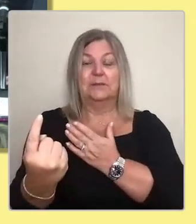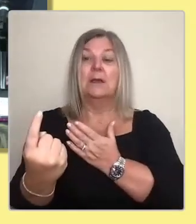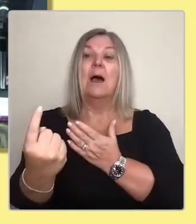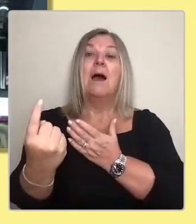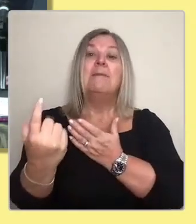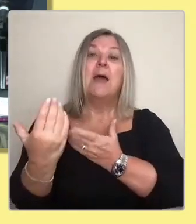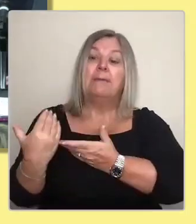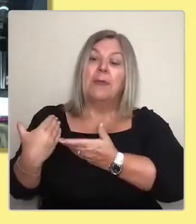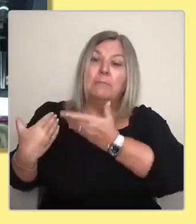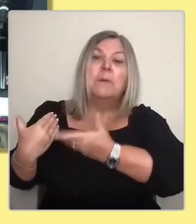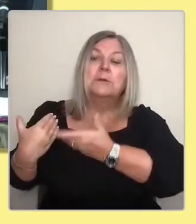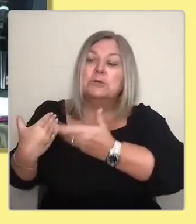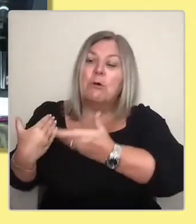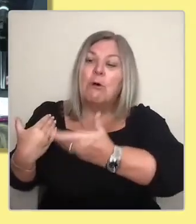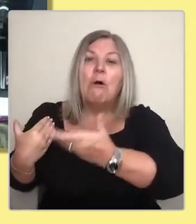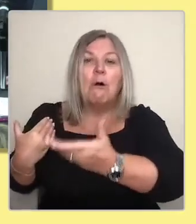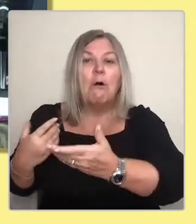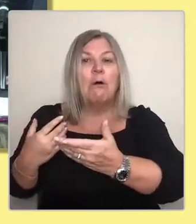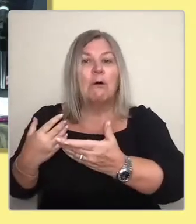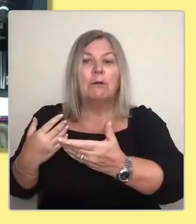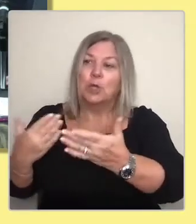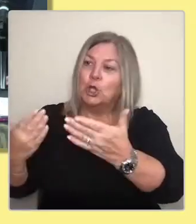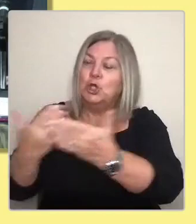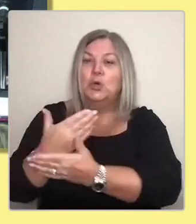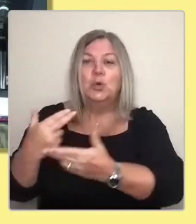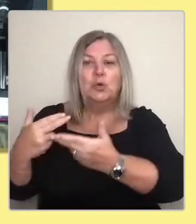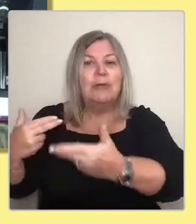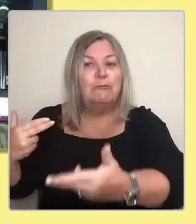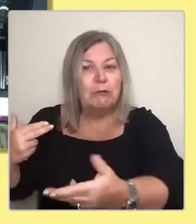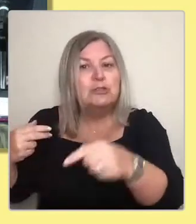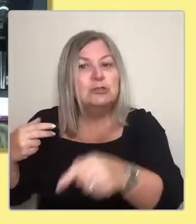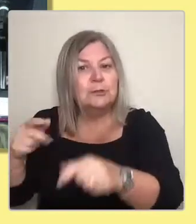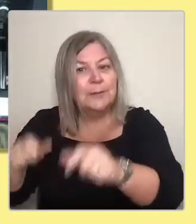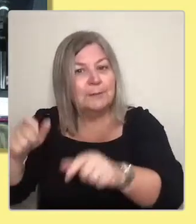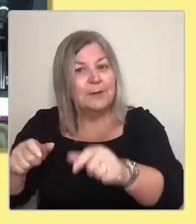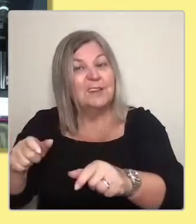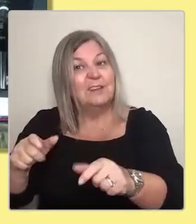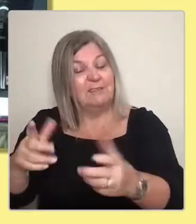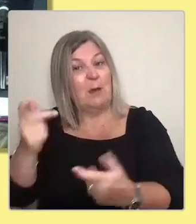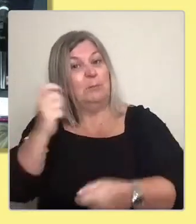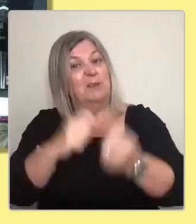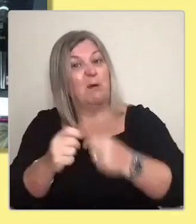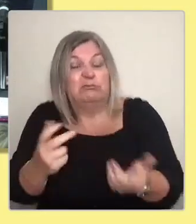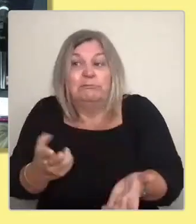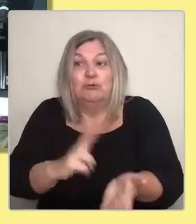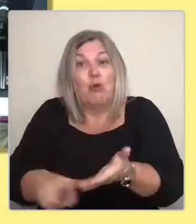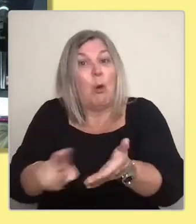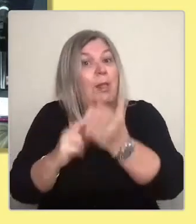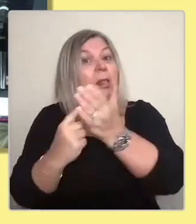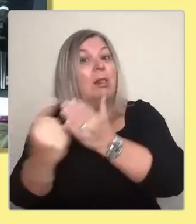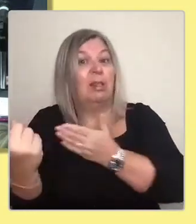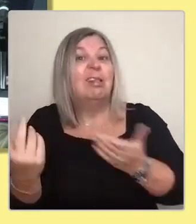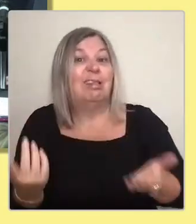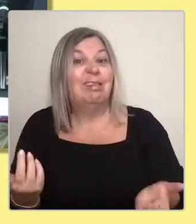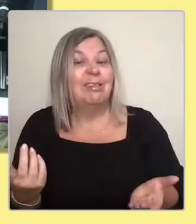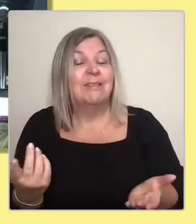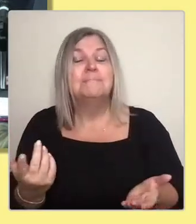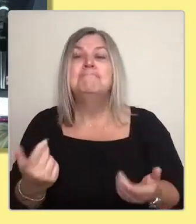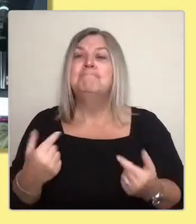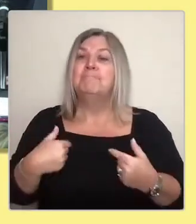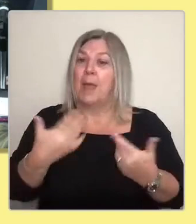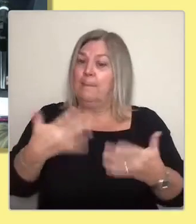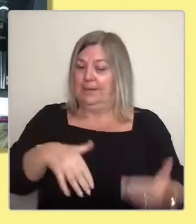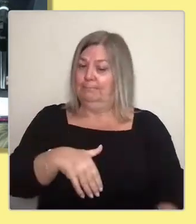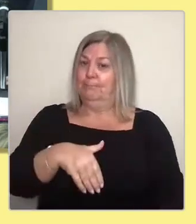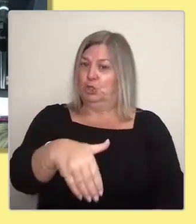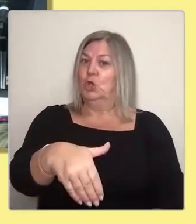up, which thinks of independence as normal. Many of you will know that I was on maternity leave until very recently, which is why I've got big